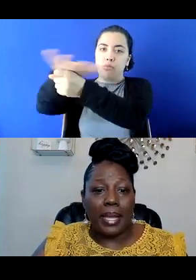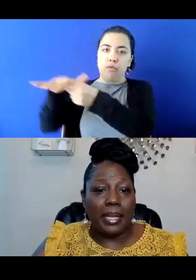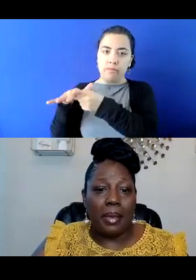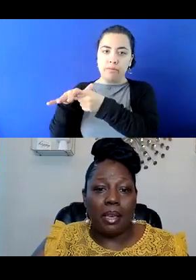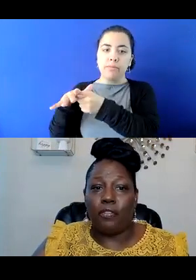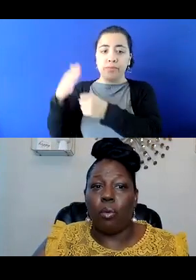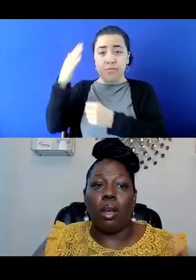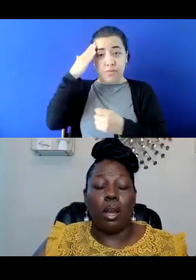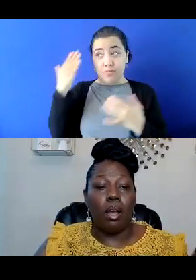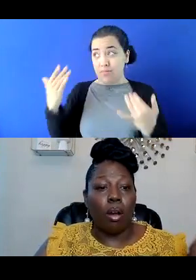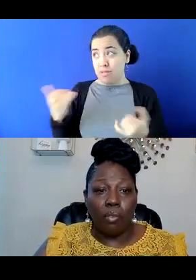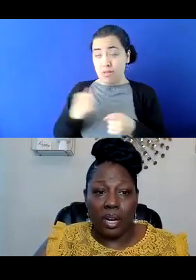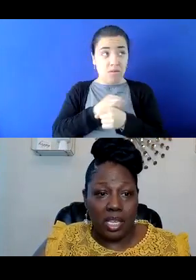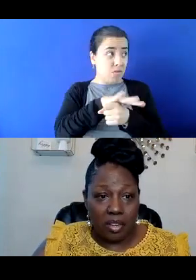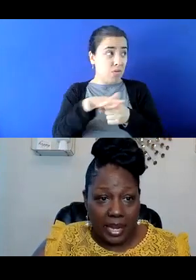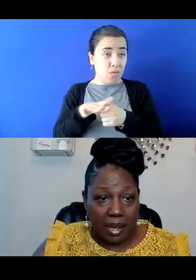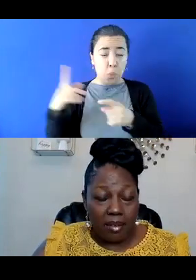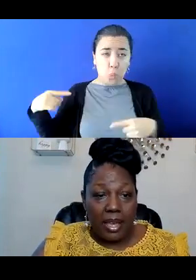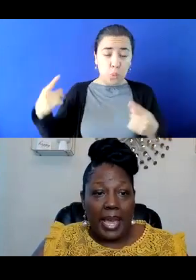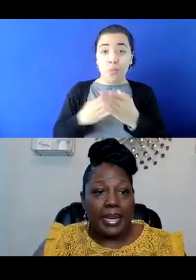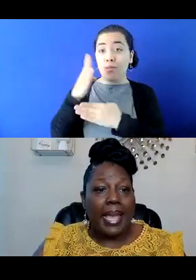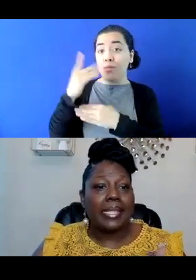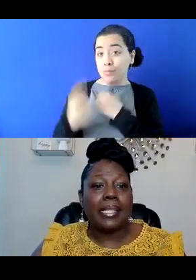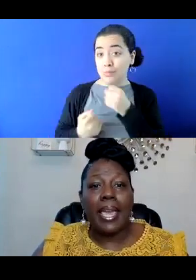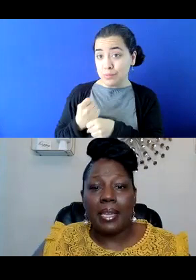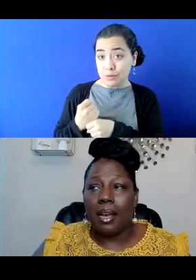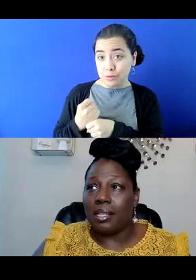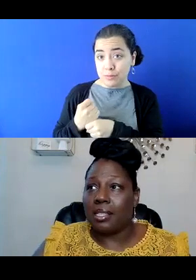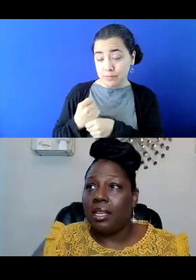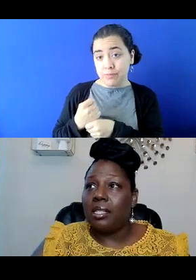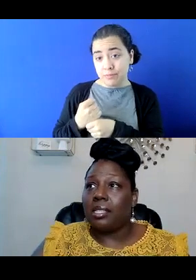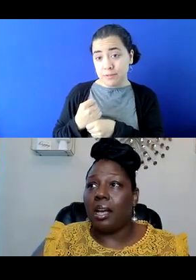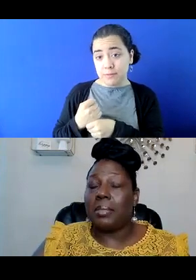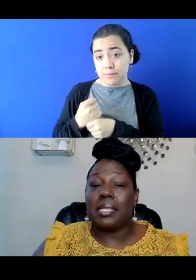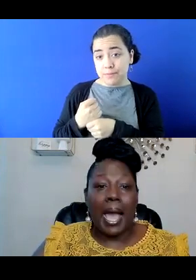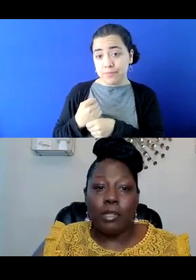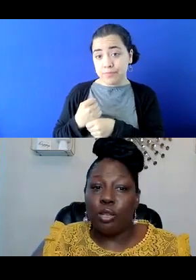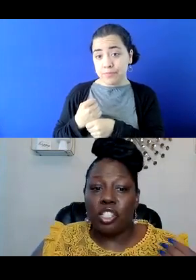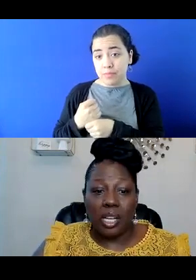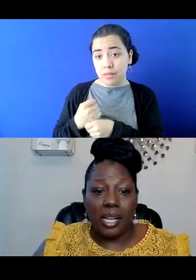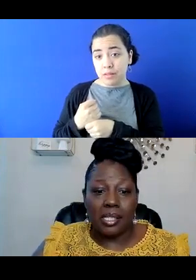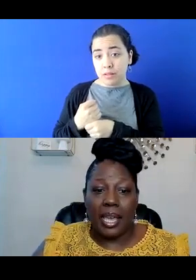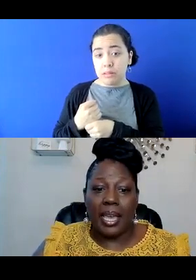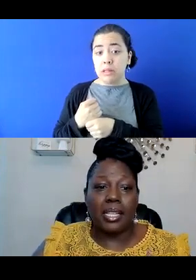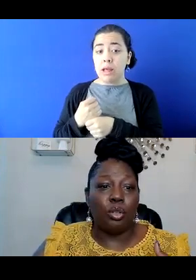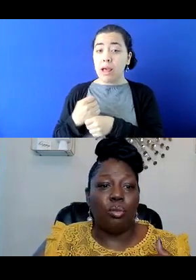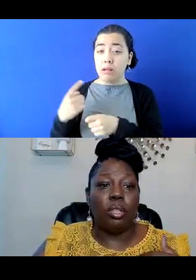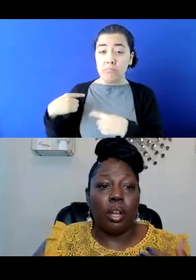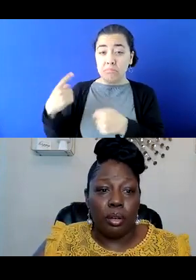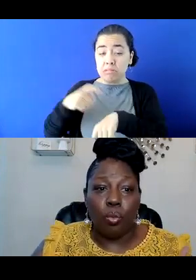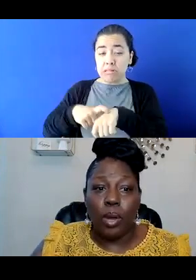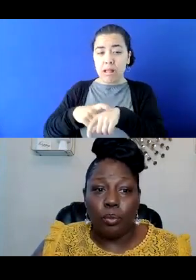this pandemic for over a year now, and it has taken us some time to adjust and